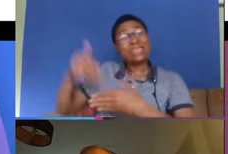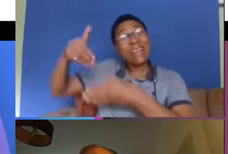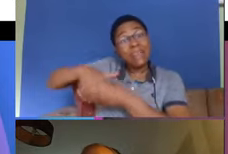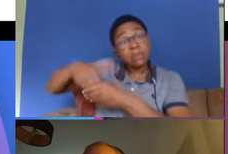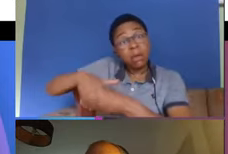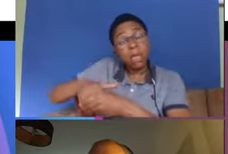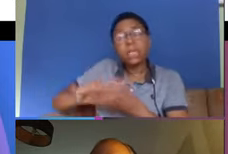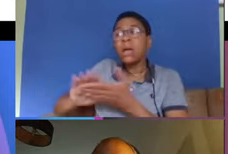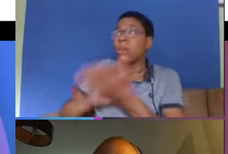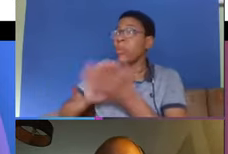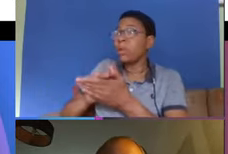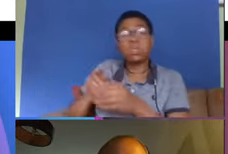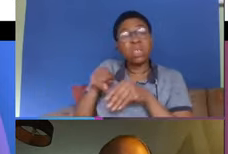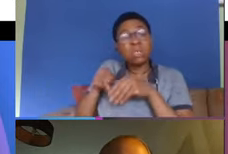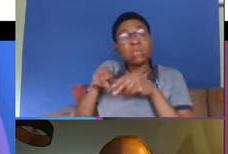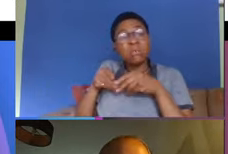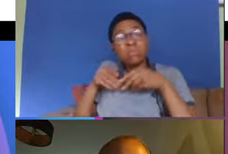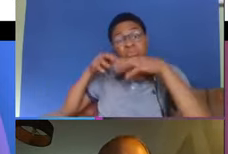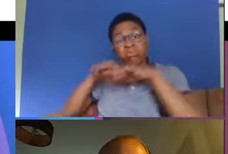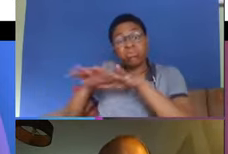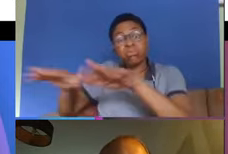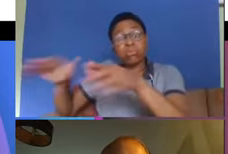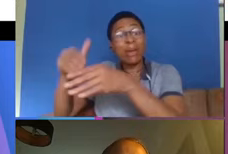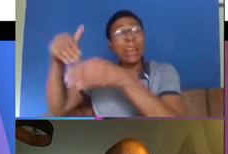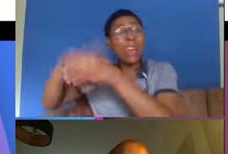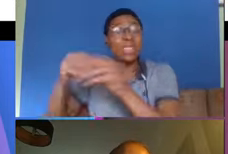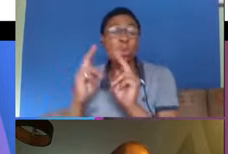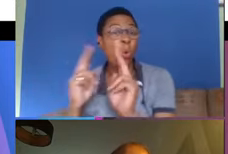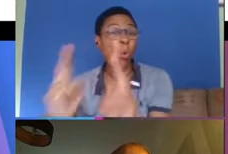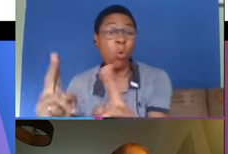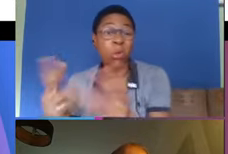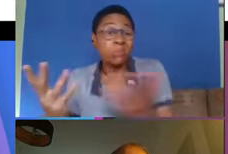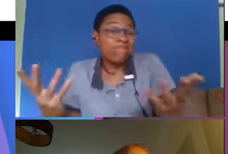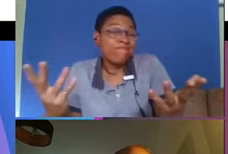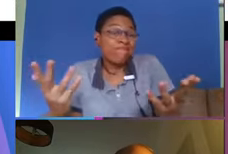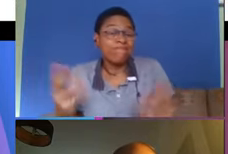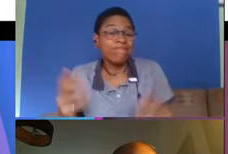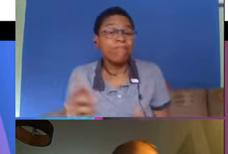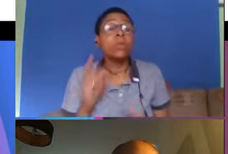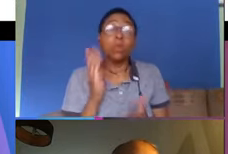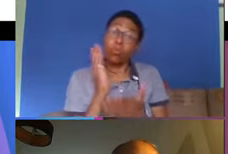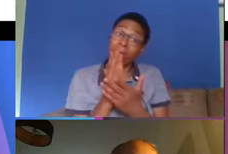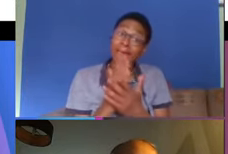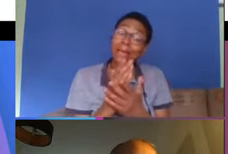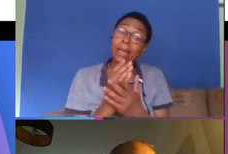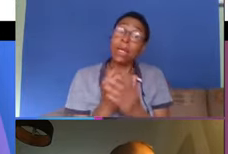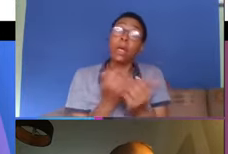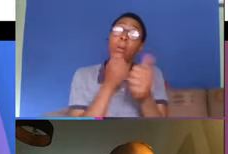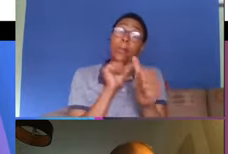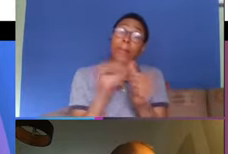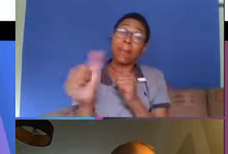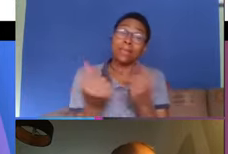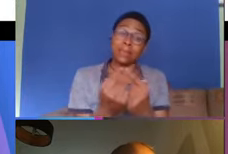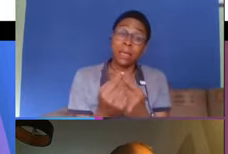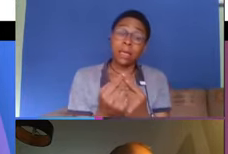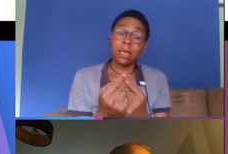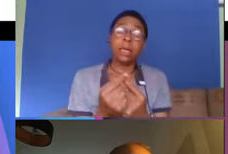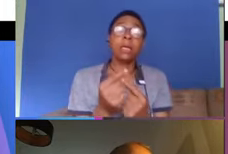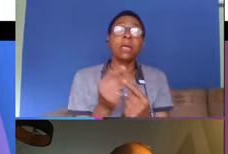droplets out to a space which you're not in control of. So generally it seems to be a good idea that when people are actually